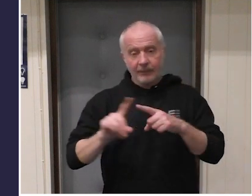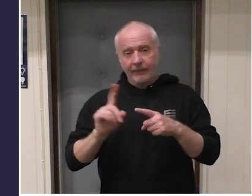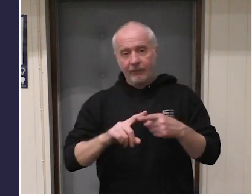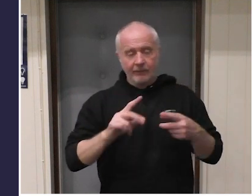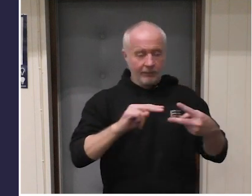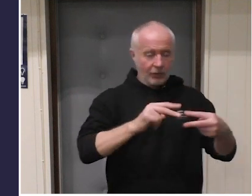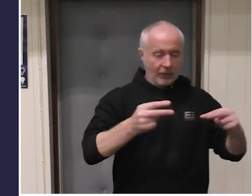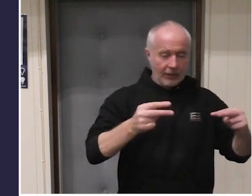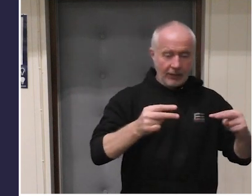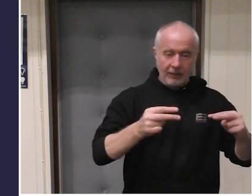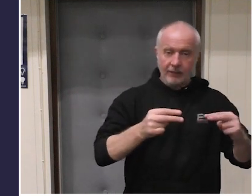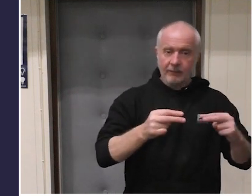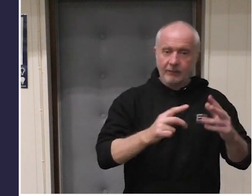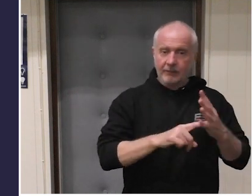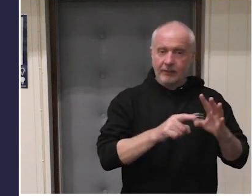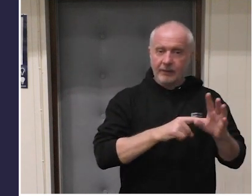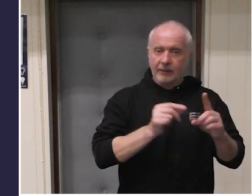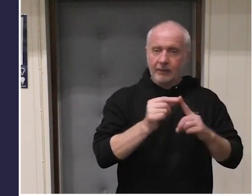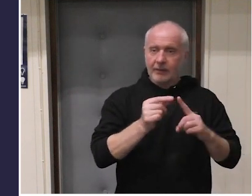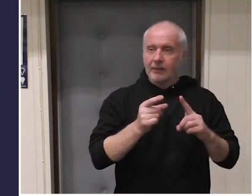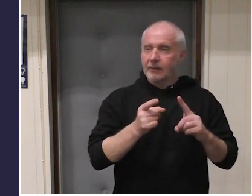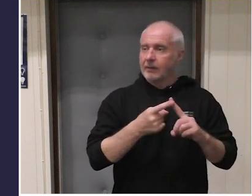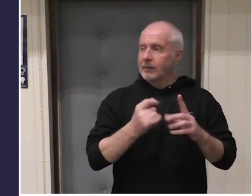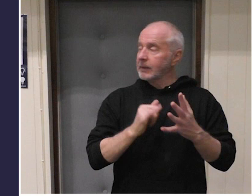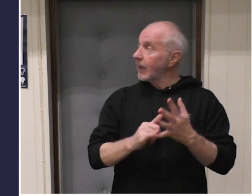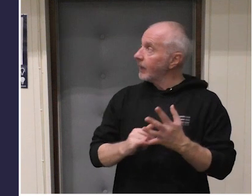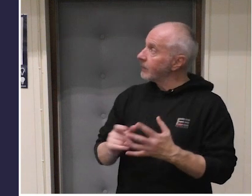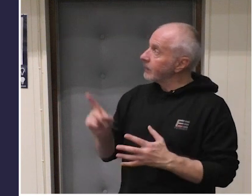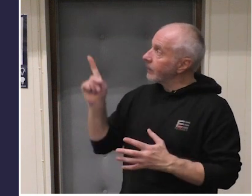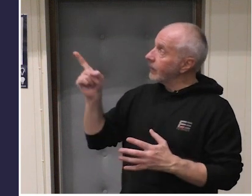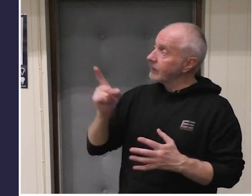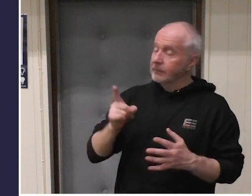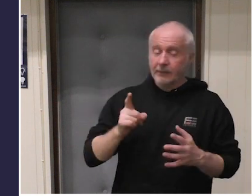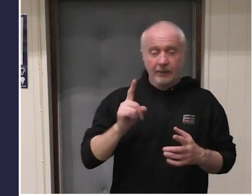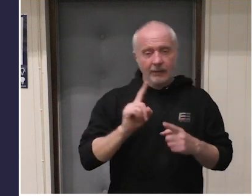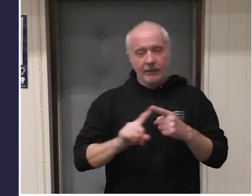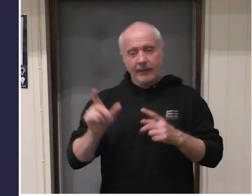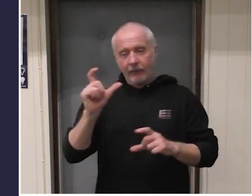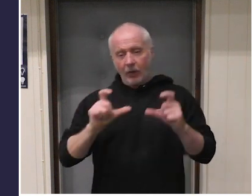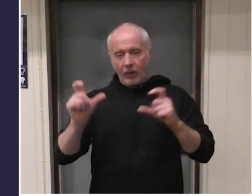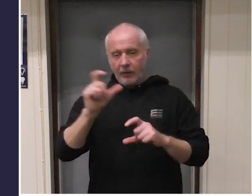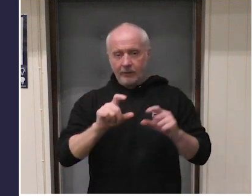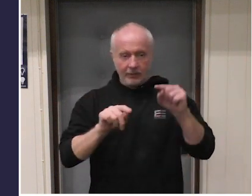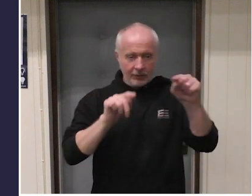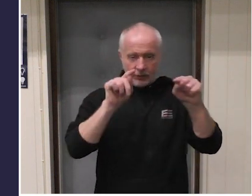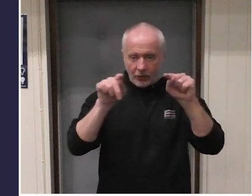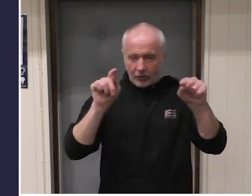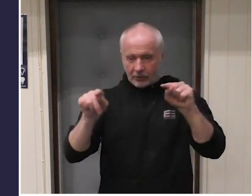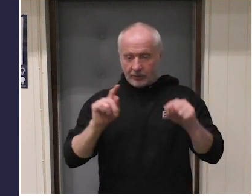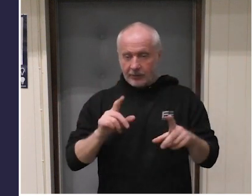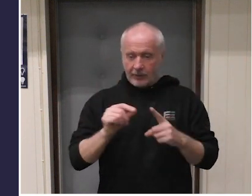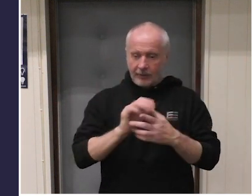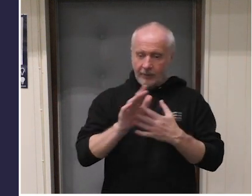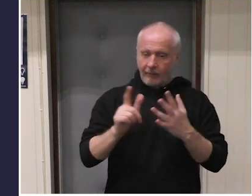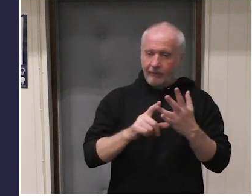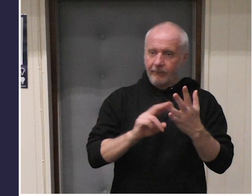genotypes. Yep. And then the colour of the dot is the phenotype it expresses.